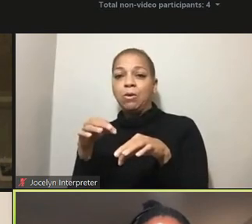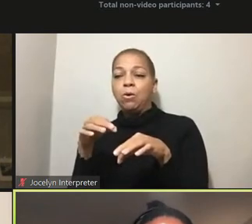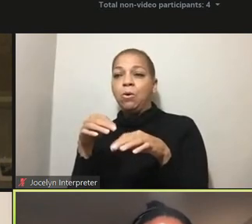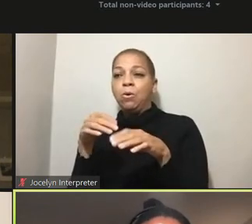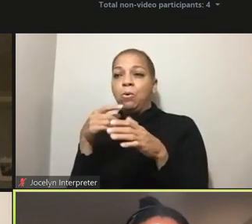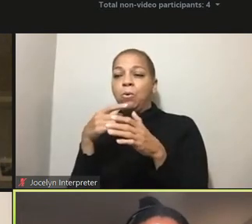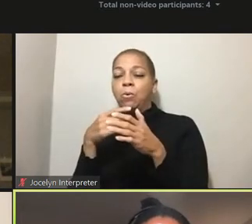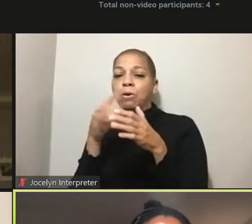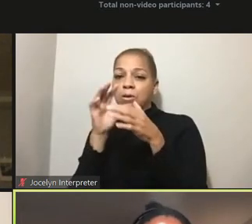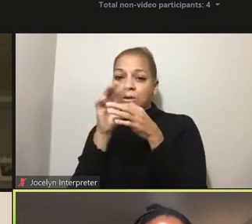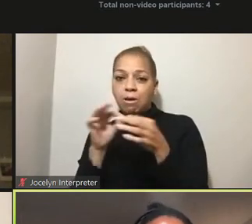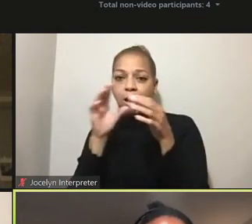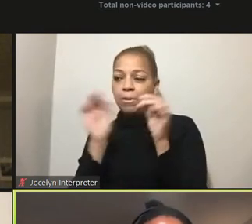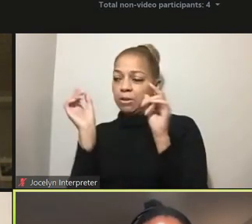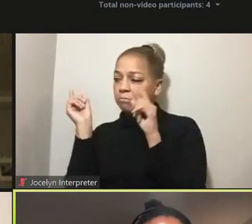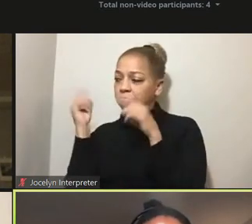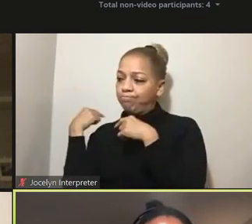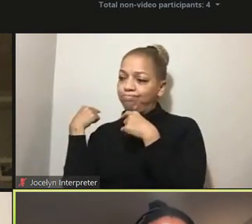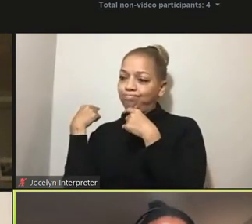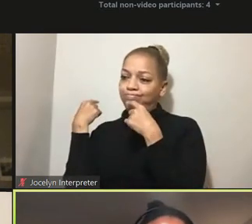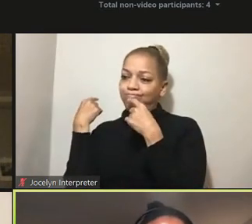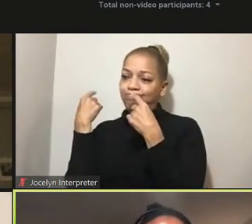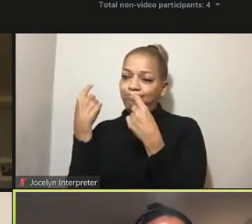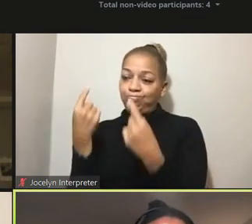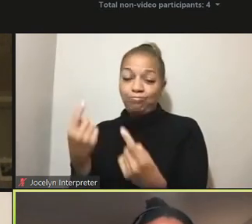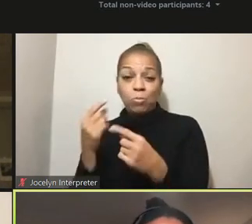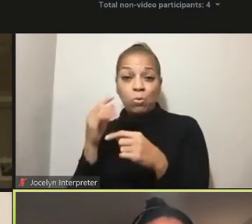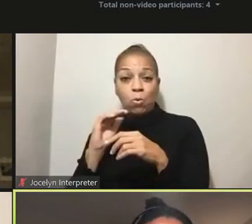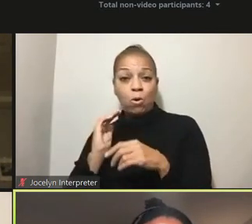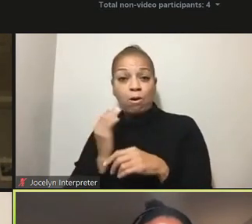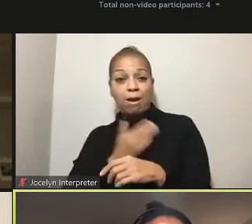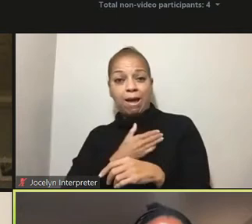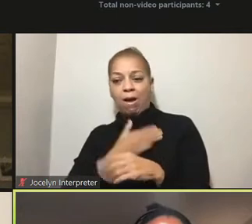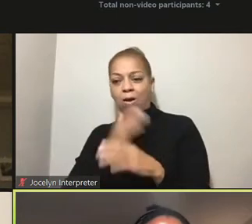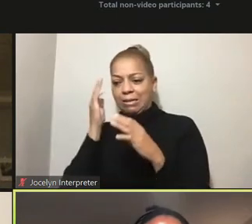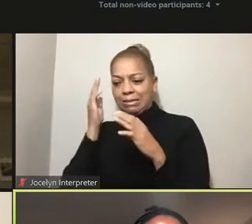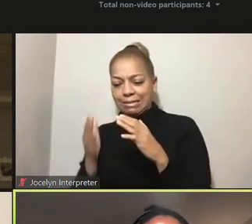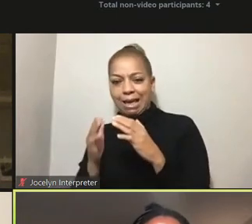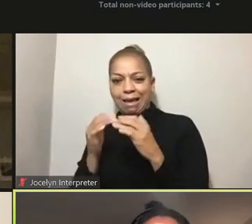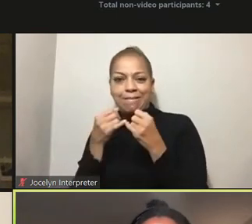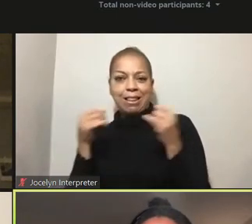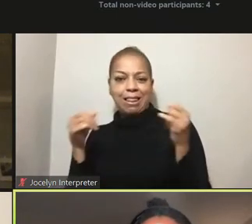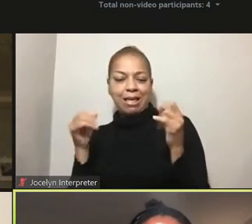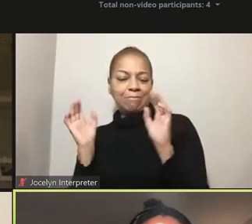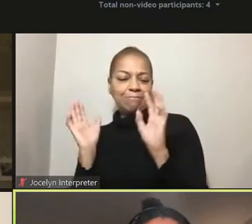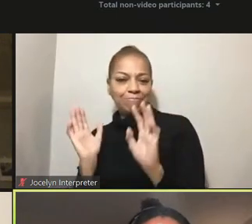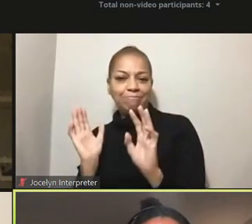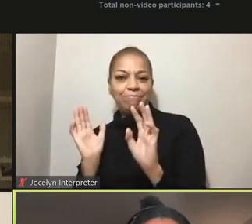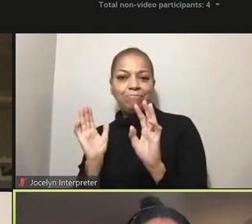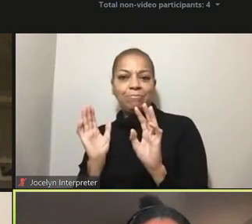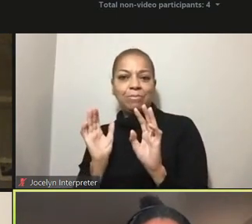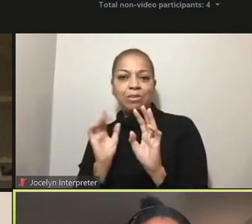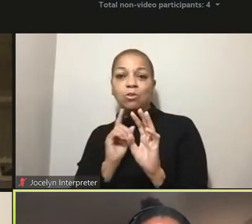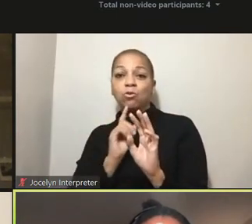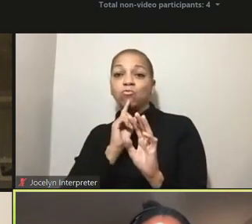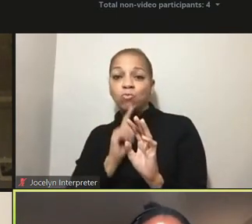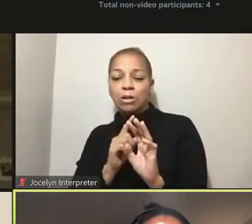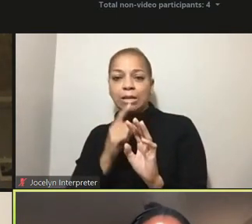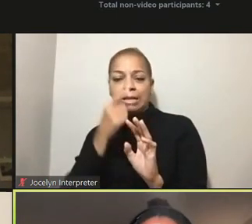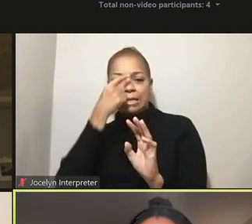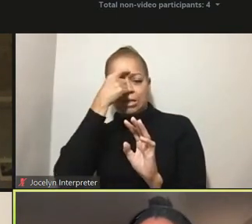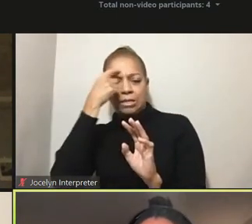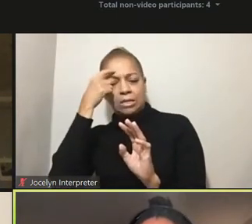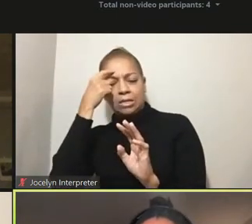for generations on our side of the line is actually traumatizing. And